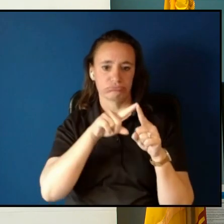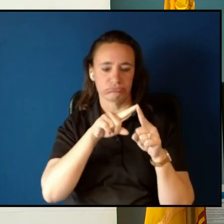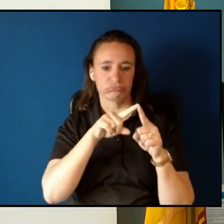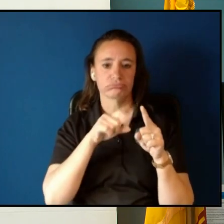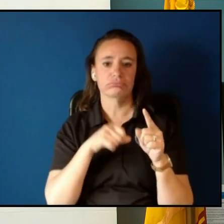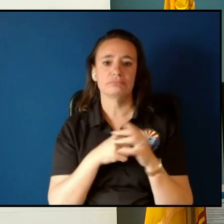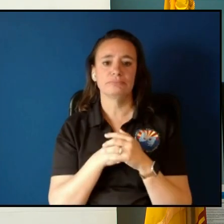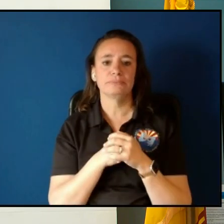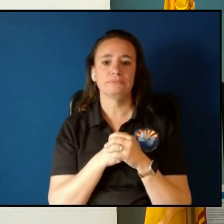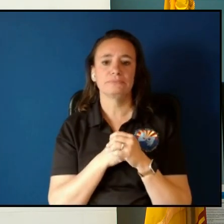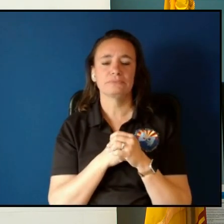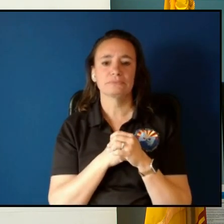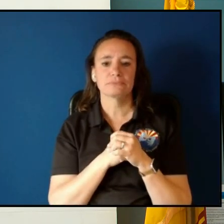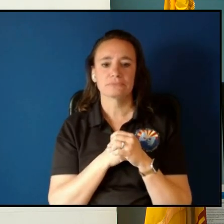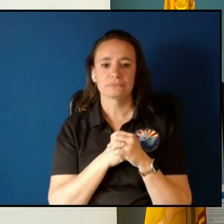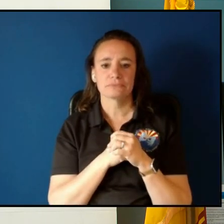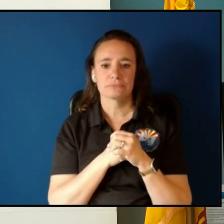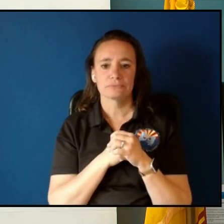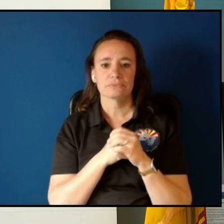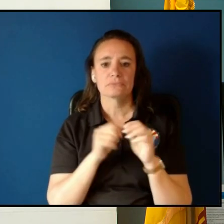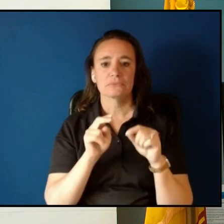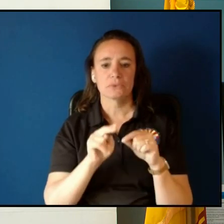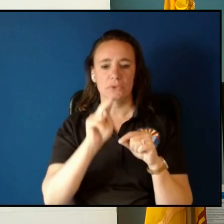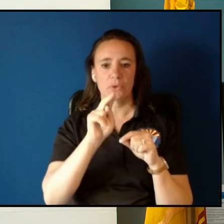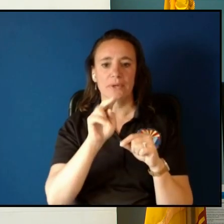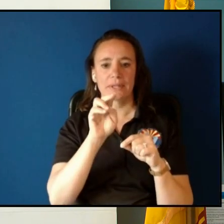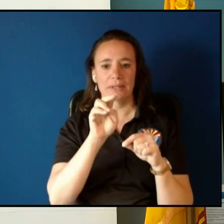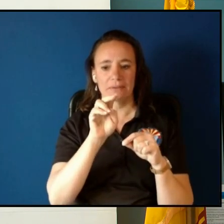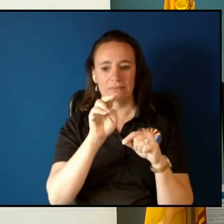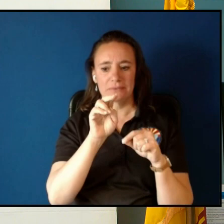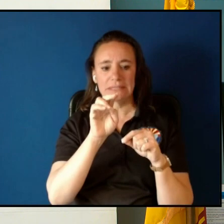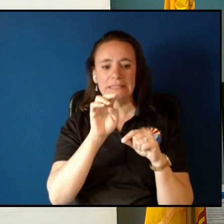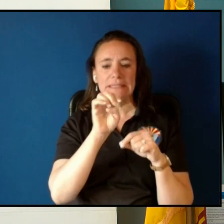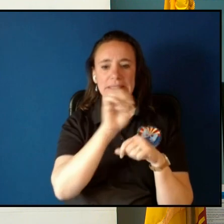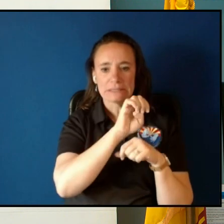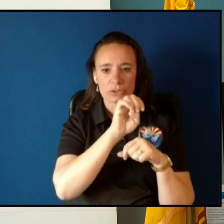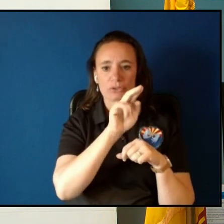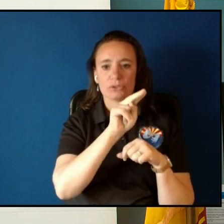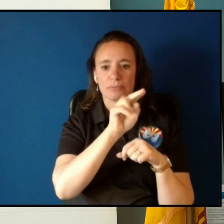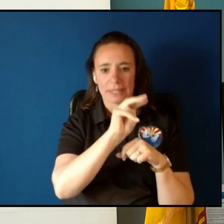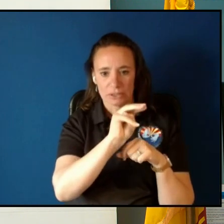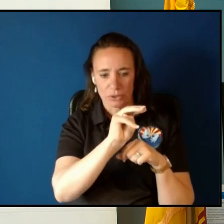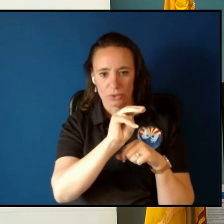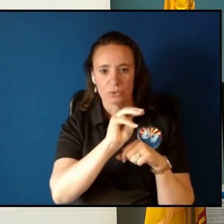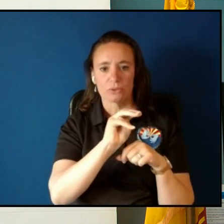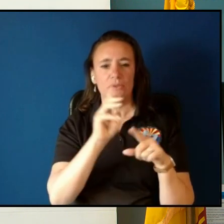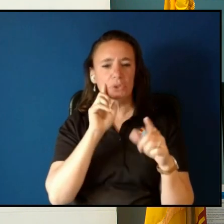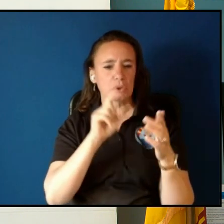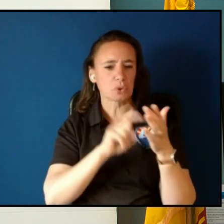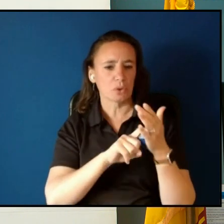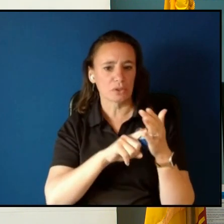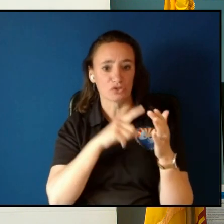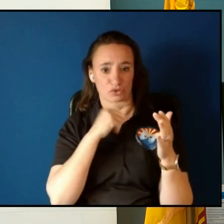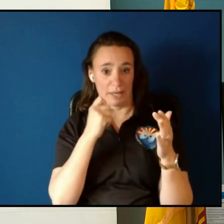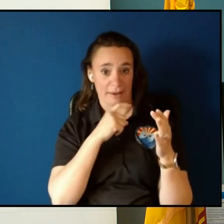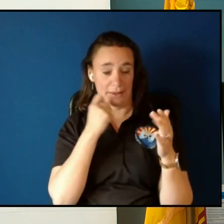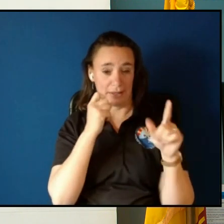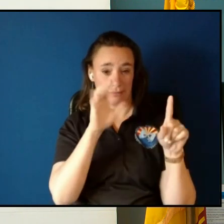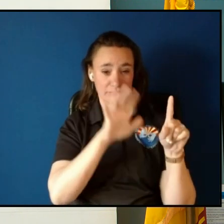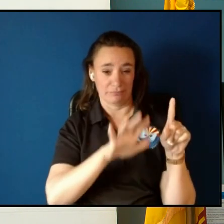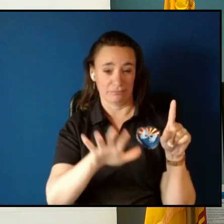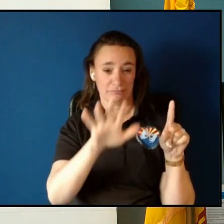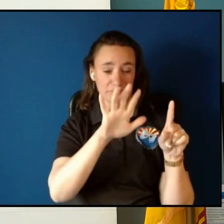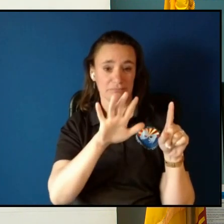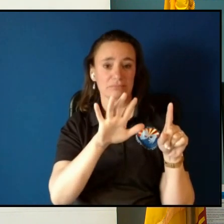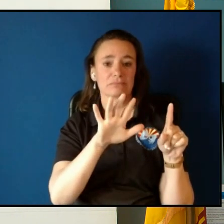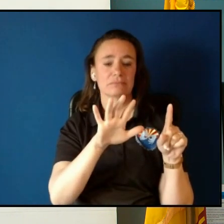red circle in northeastern New Mexico. And what you see is a bunch of dry area across the southern